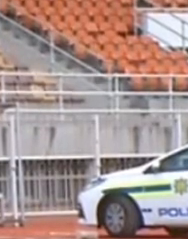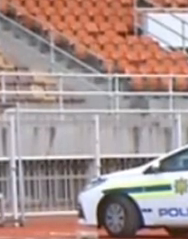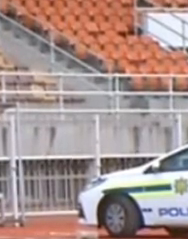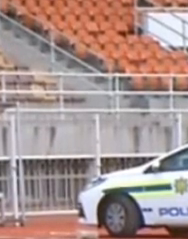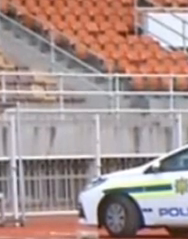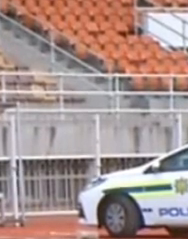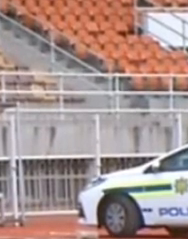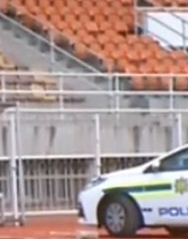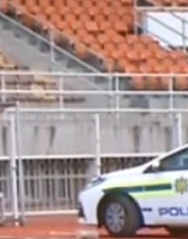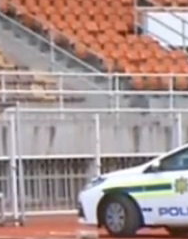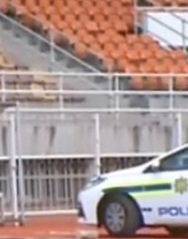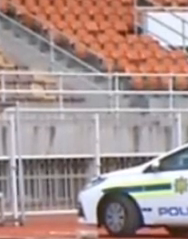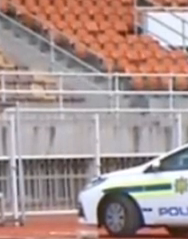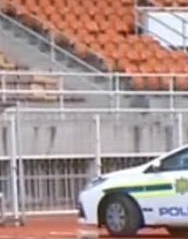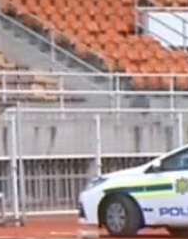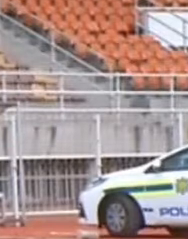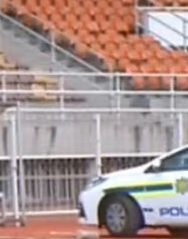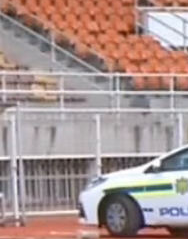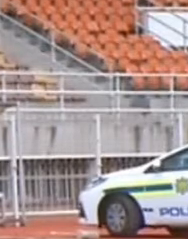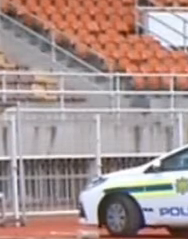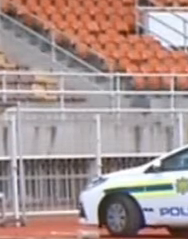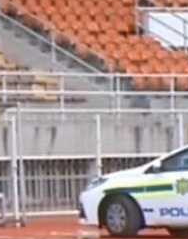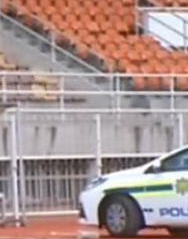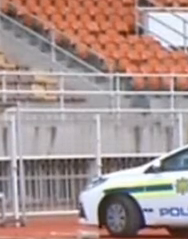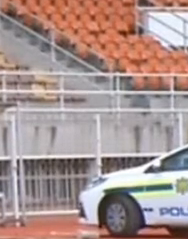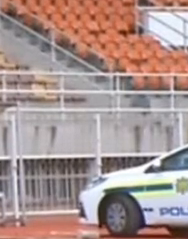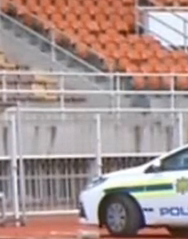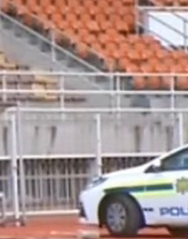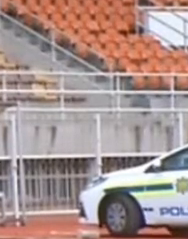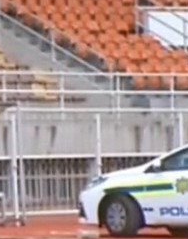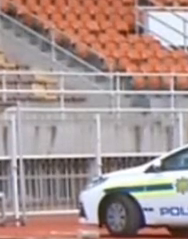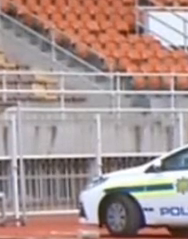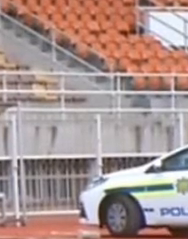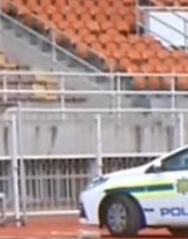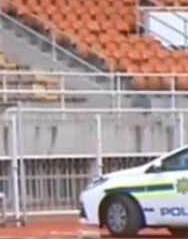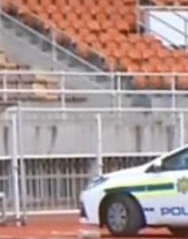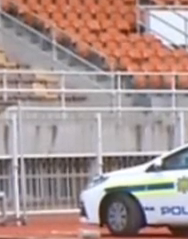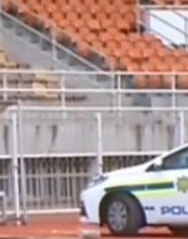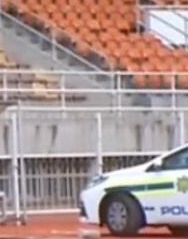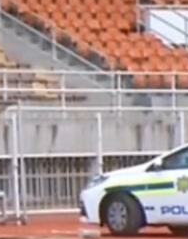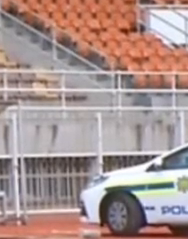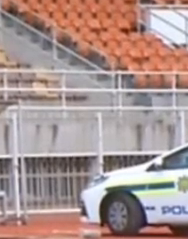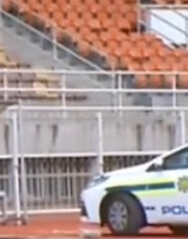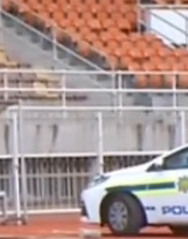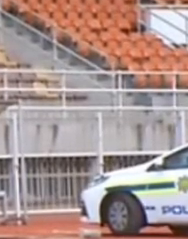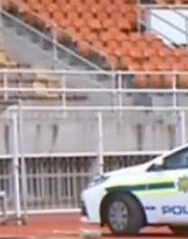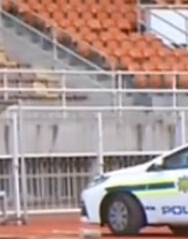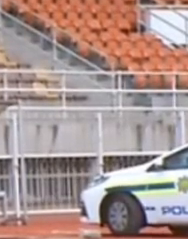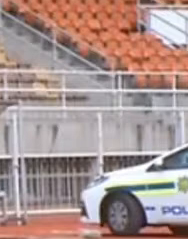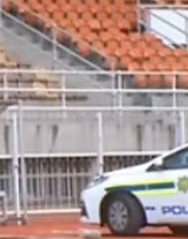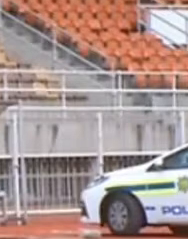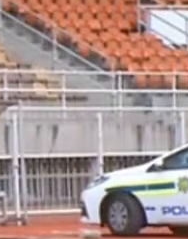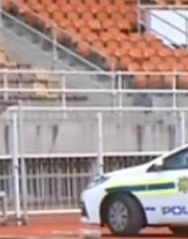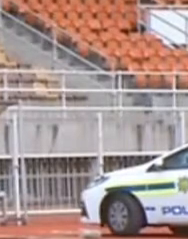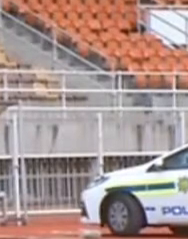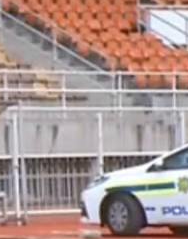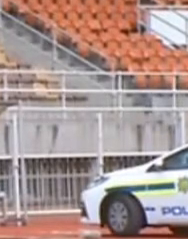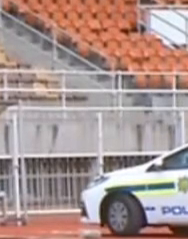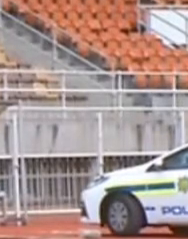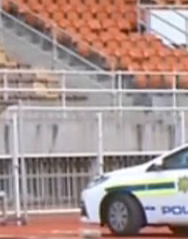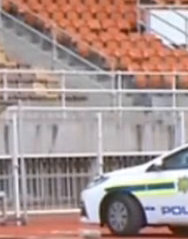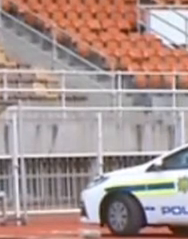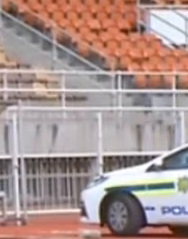of the society in the previous poll. But lastly, to get a message from these leaders, this community, from